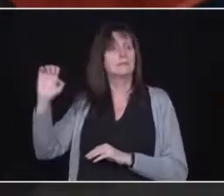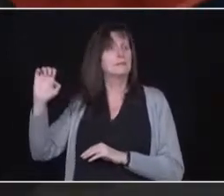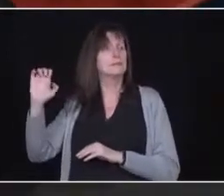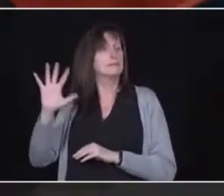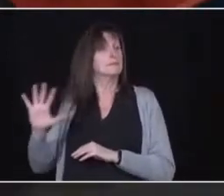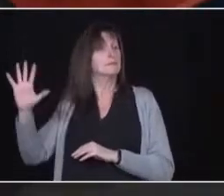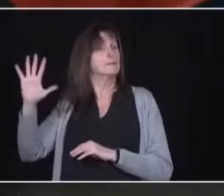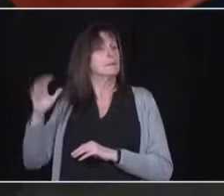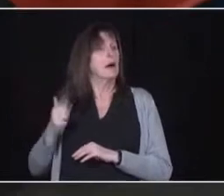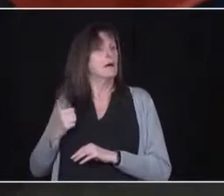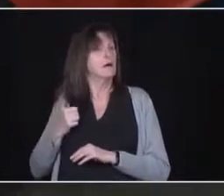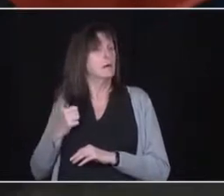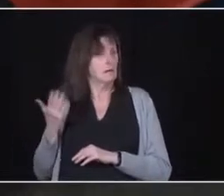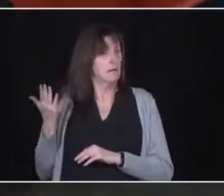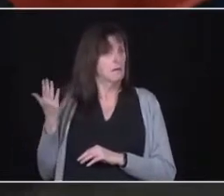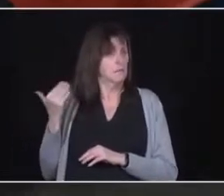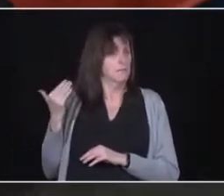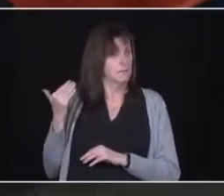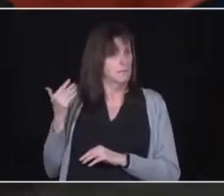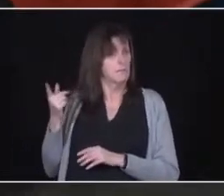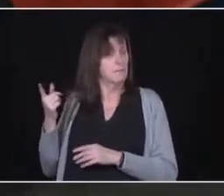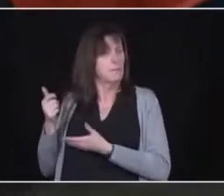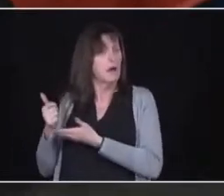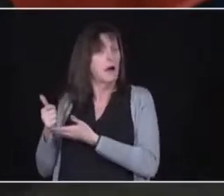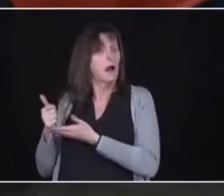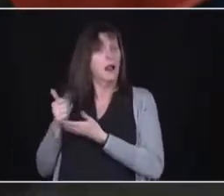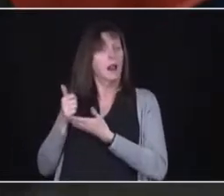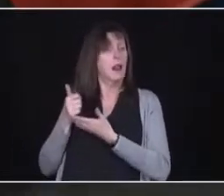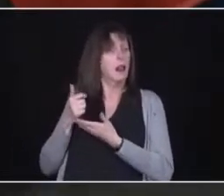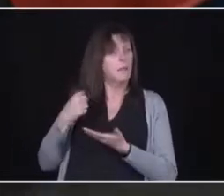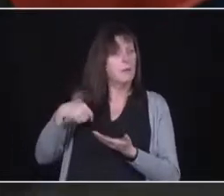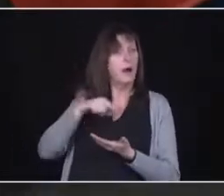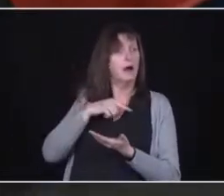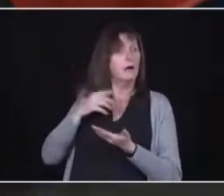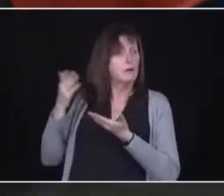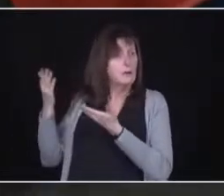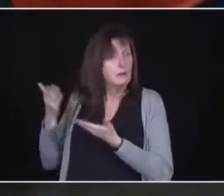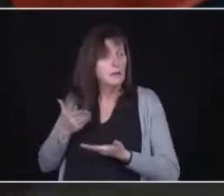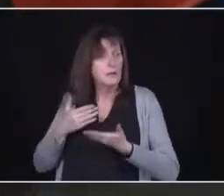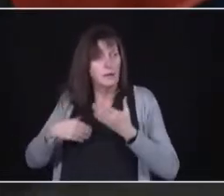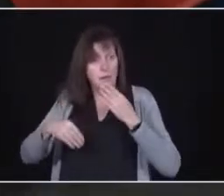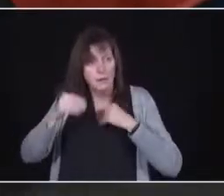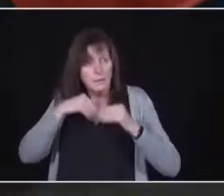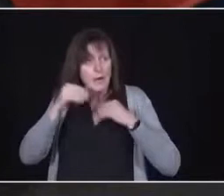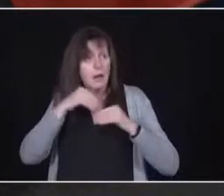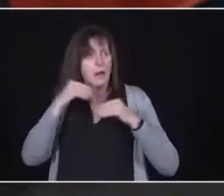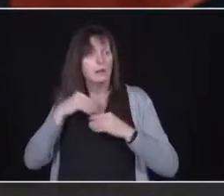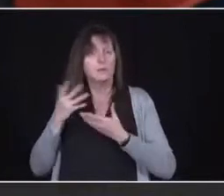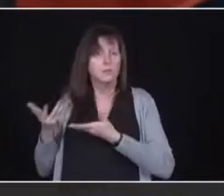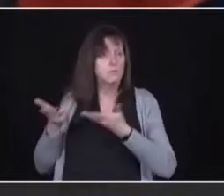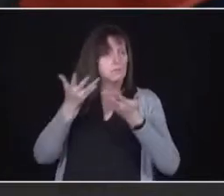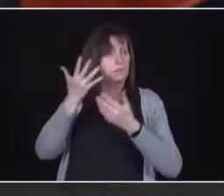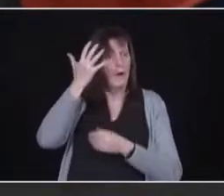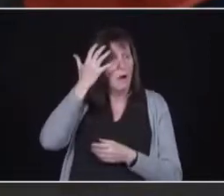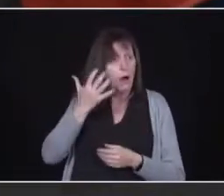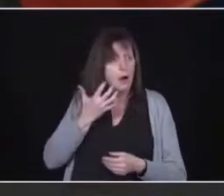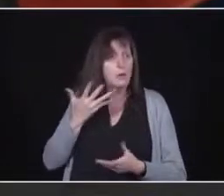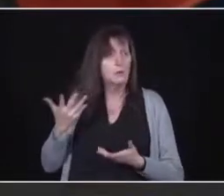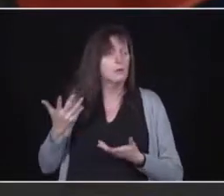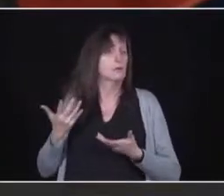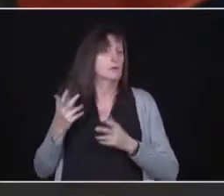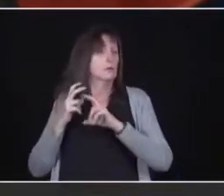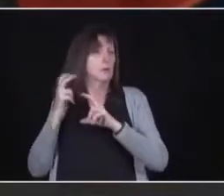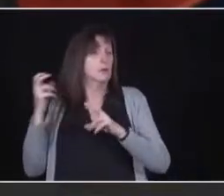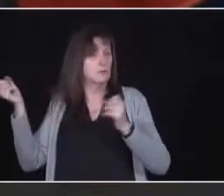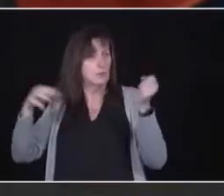last situation. They were shipping tractor trailer loads of meals over the hospital, you know, sending us antigen,